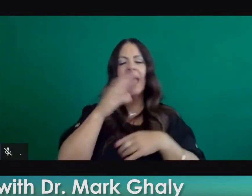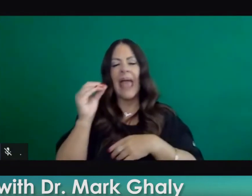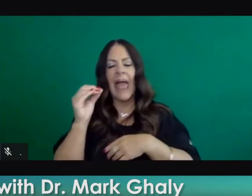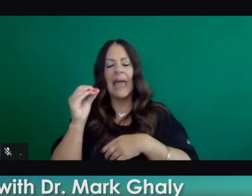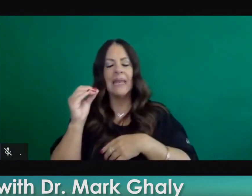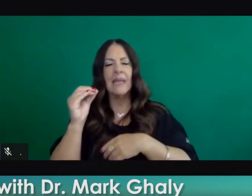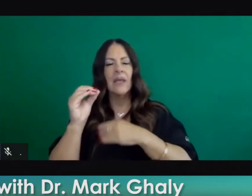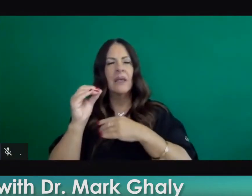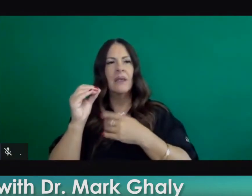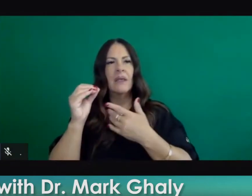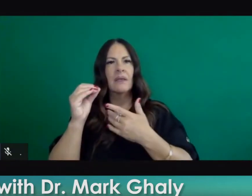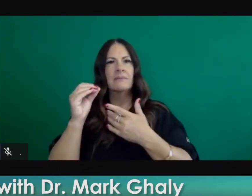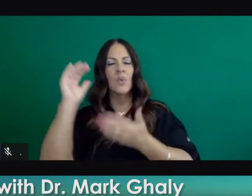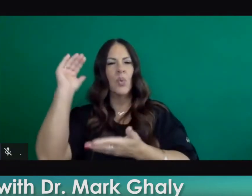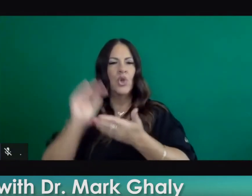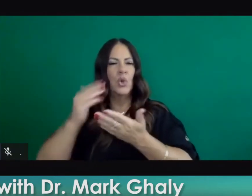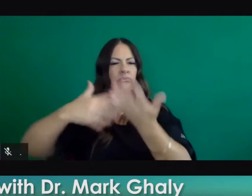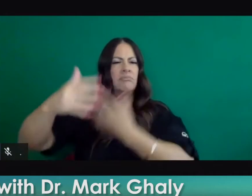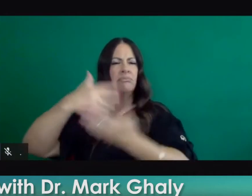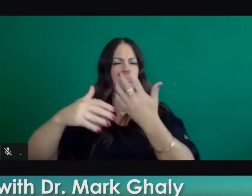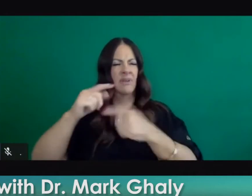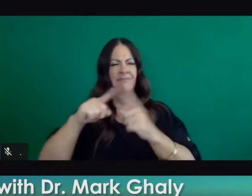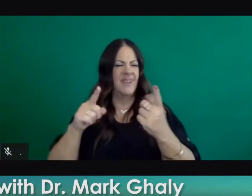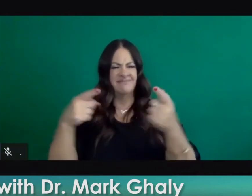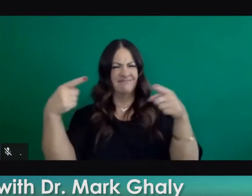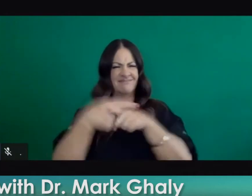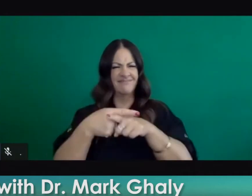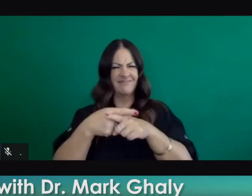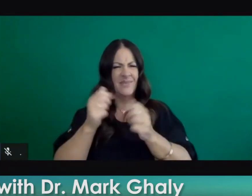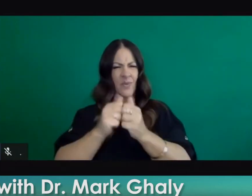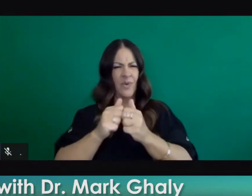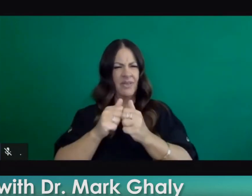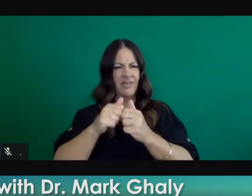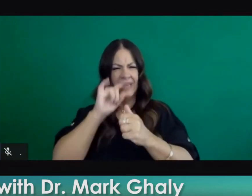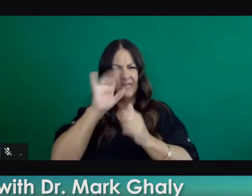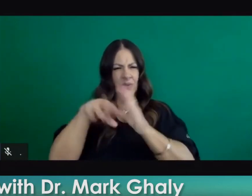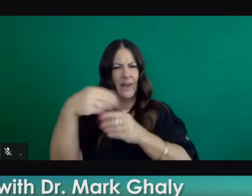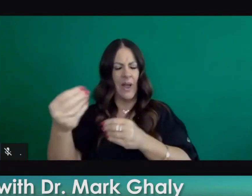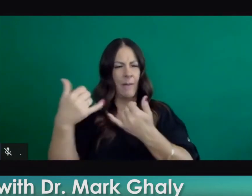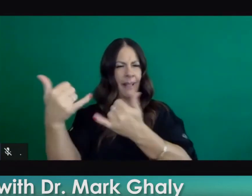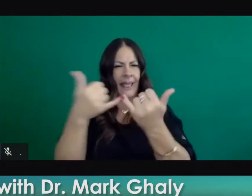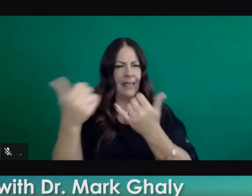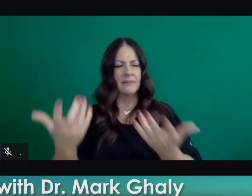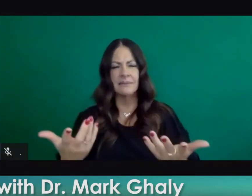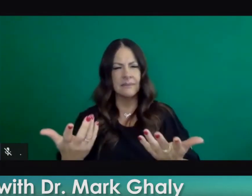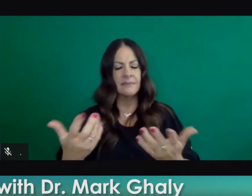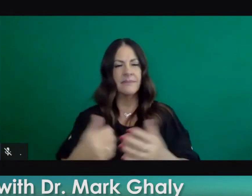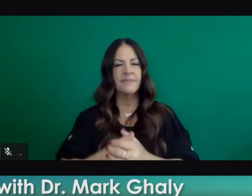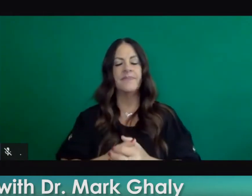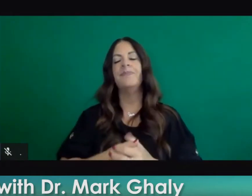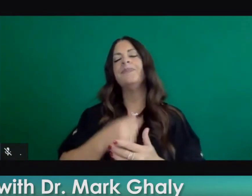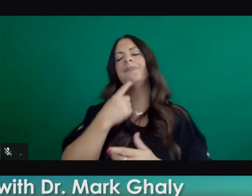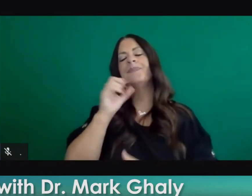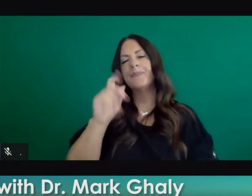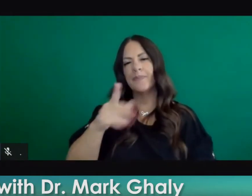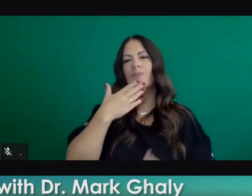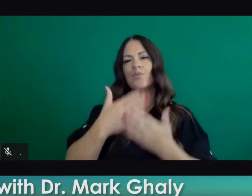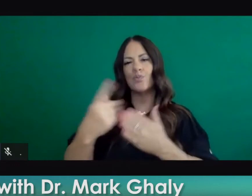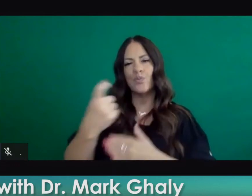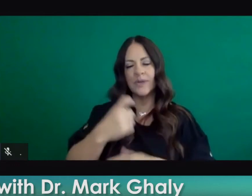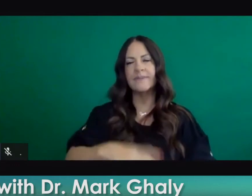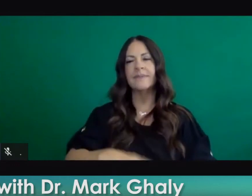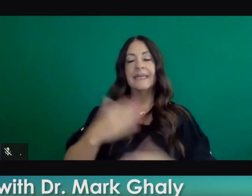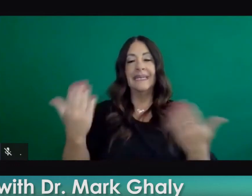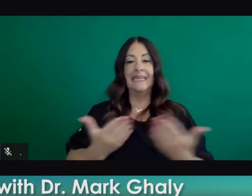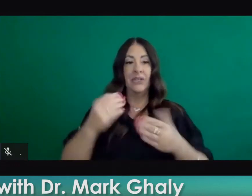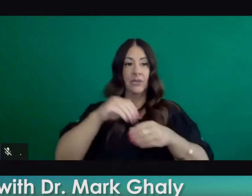do not? Sure, great questions. To the first one, part of what we want to make sure we do at the state